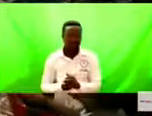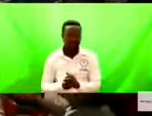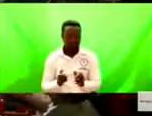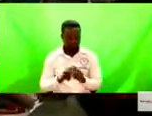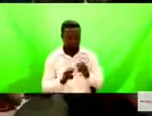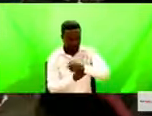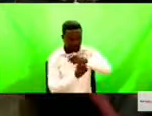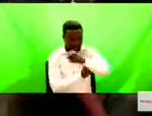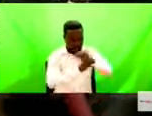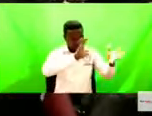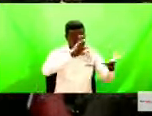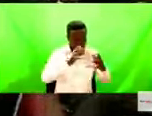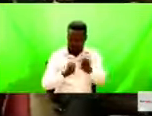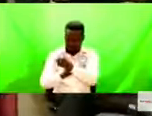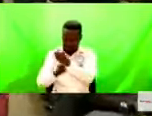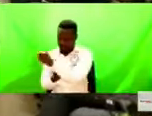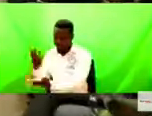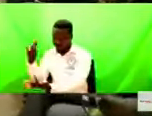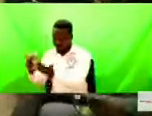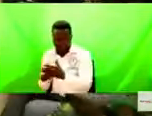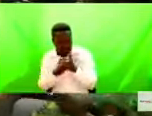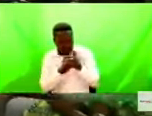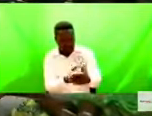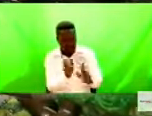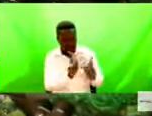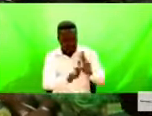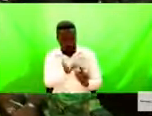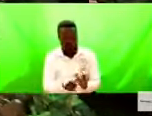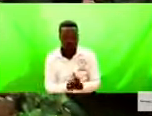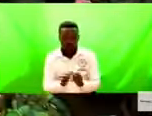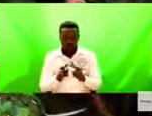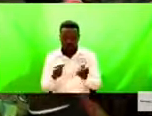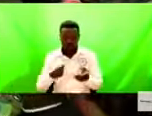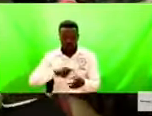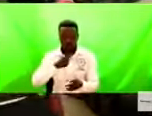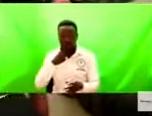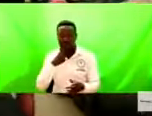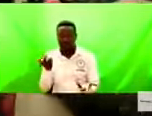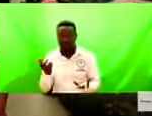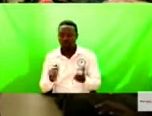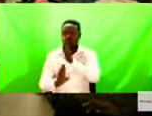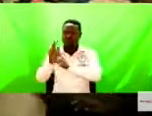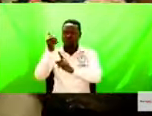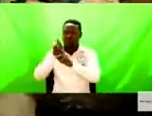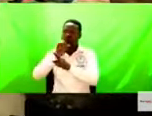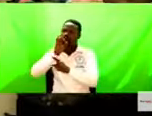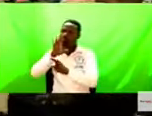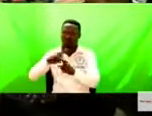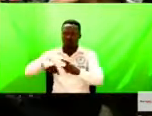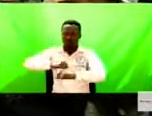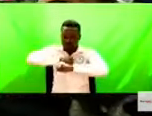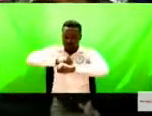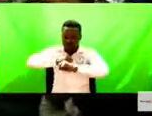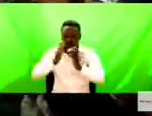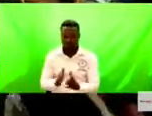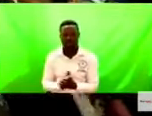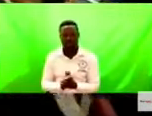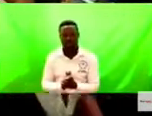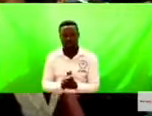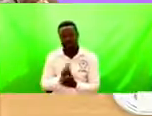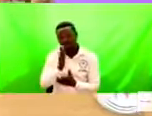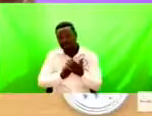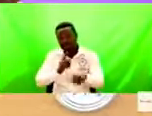people. So we can authoritatively say that God is indeed an offensive player. But